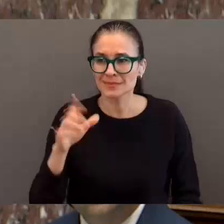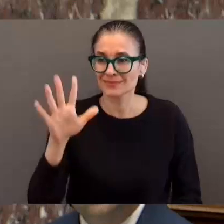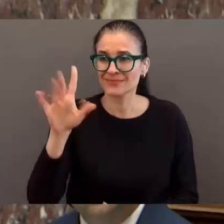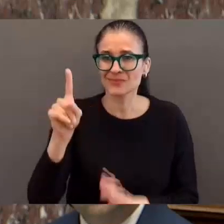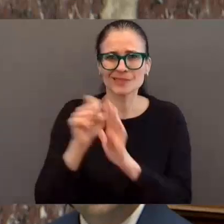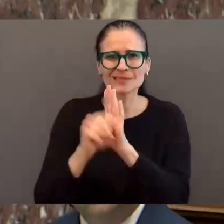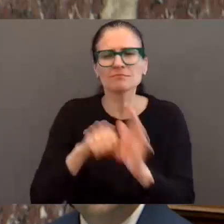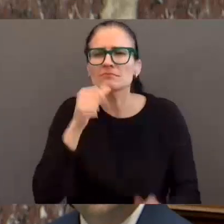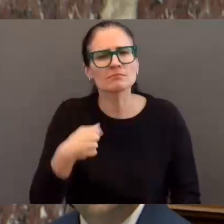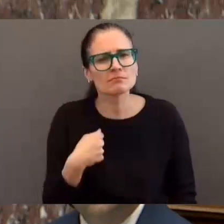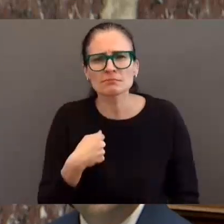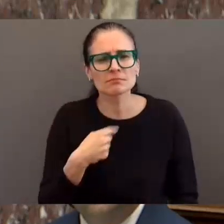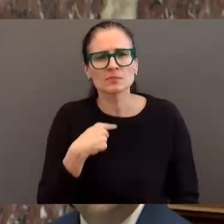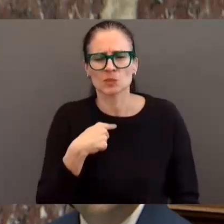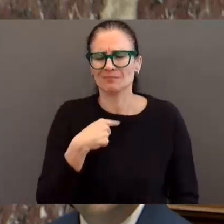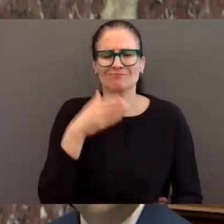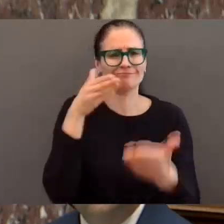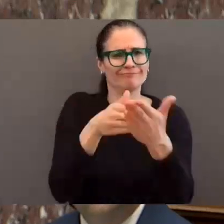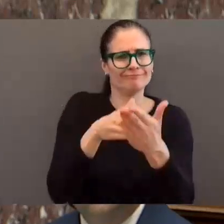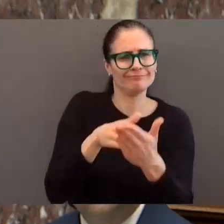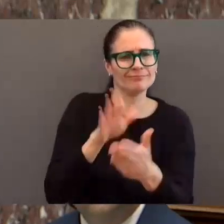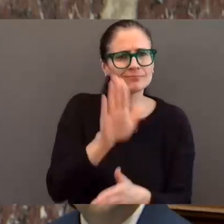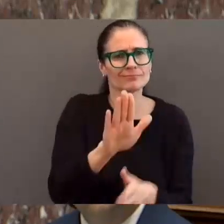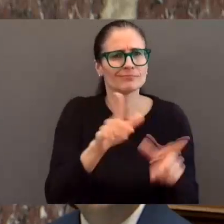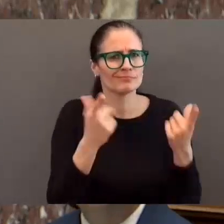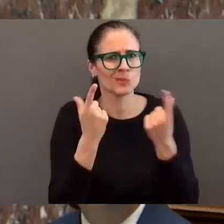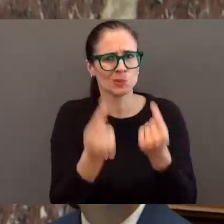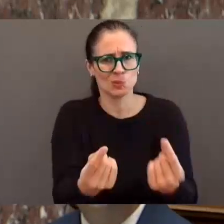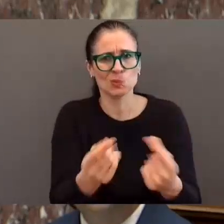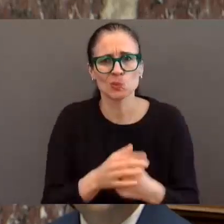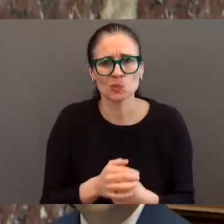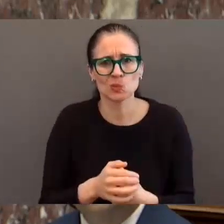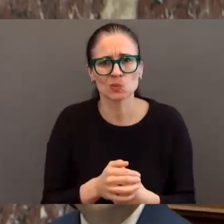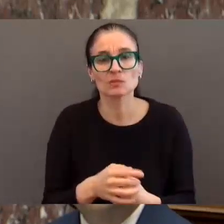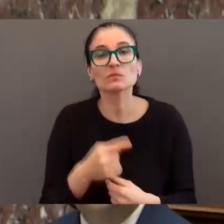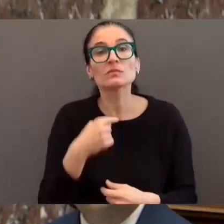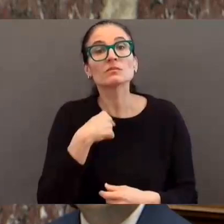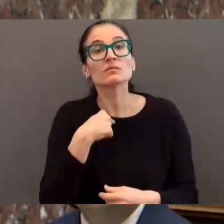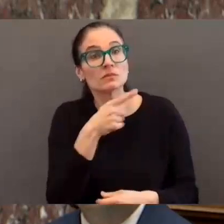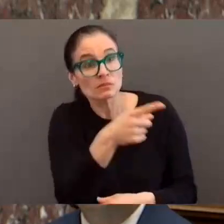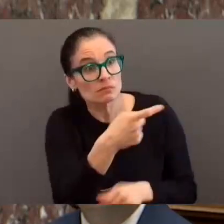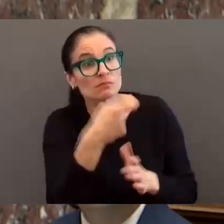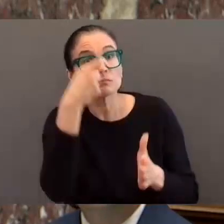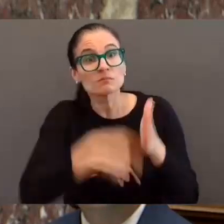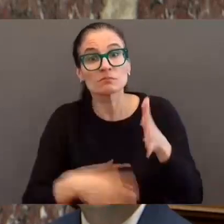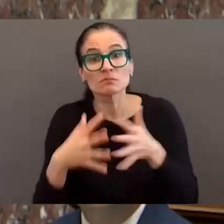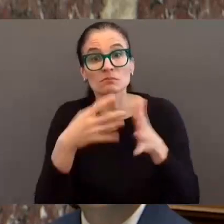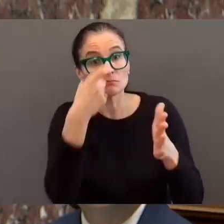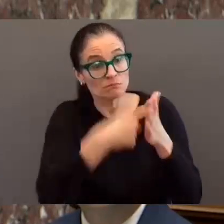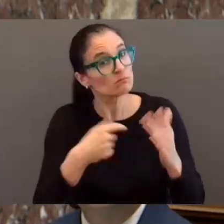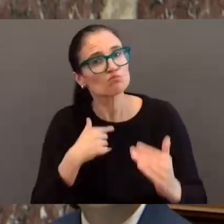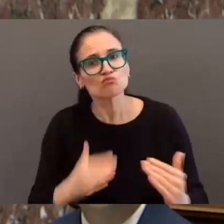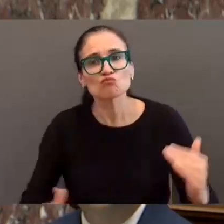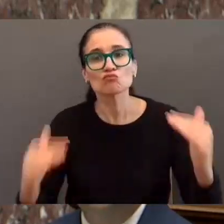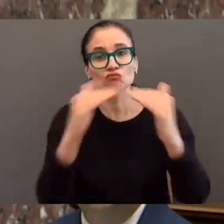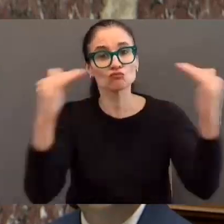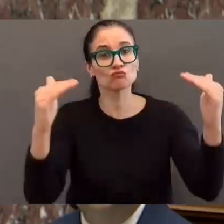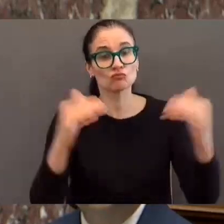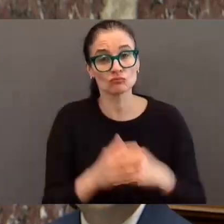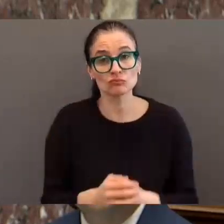tariffs, removed alcohol from BC liquor stores, and in some members over there even Minister has voted the